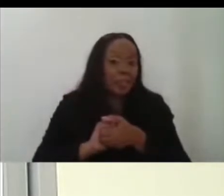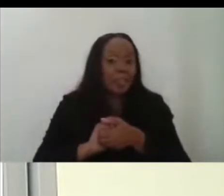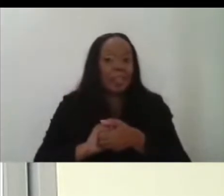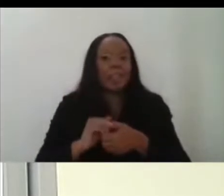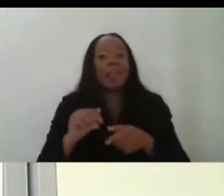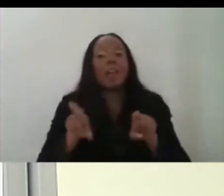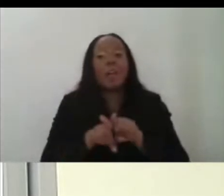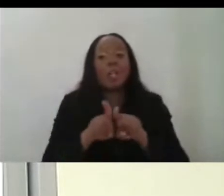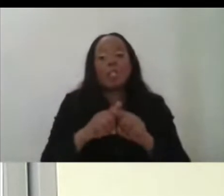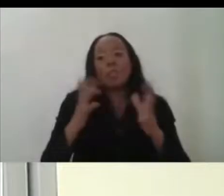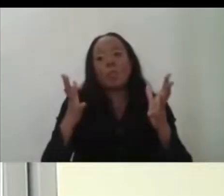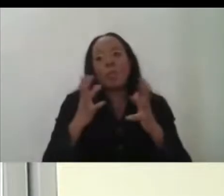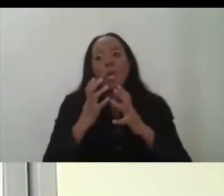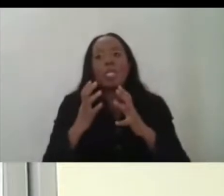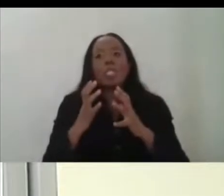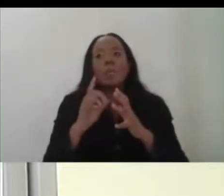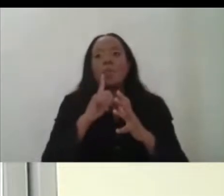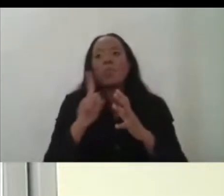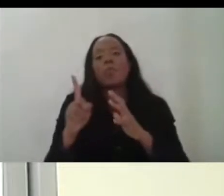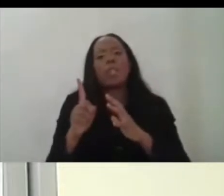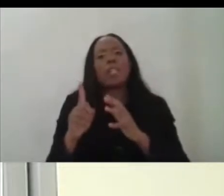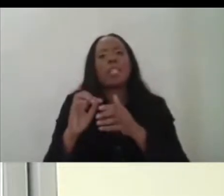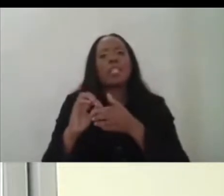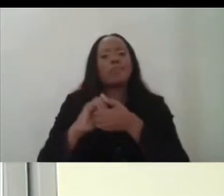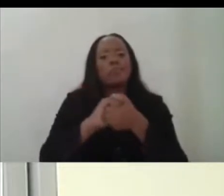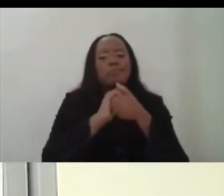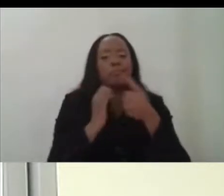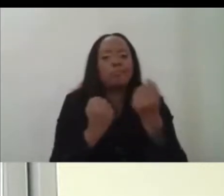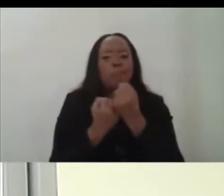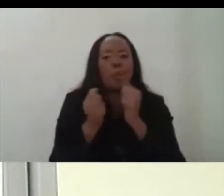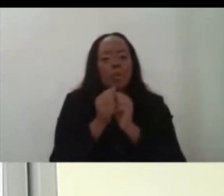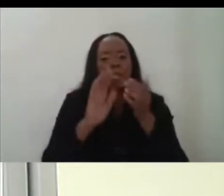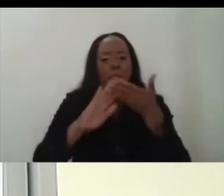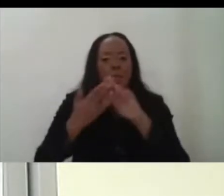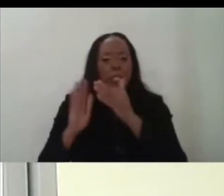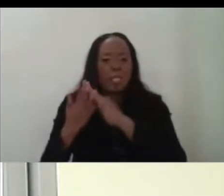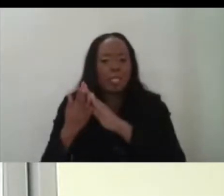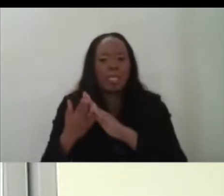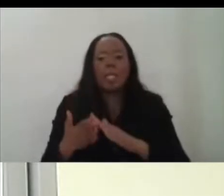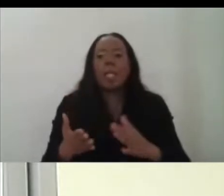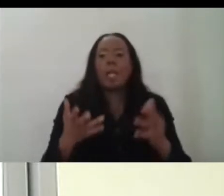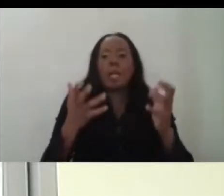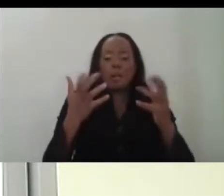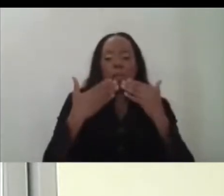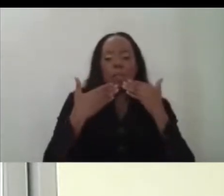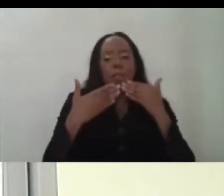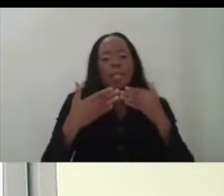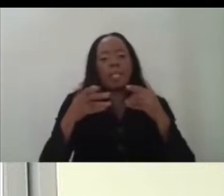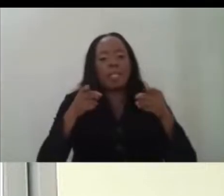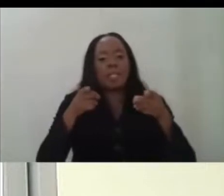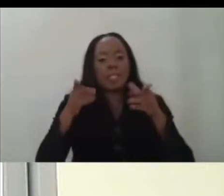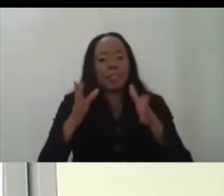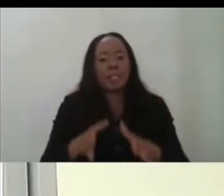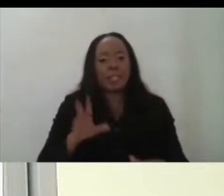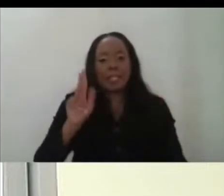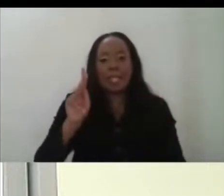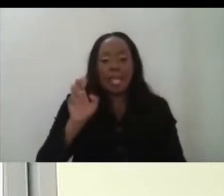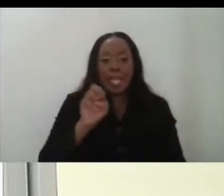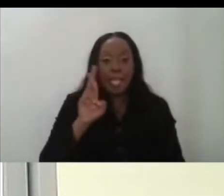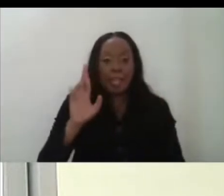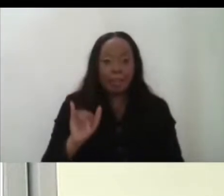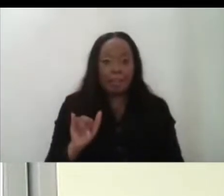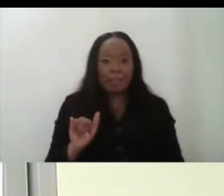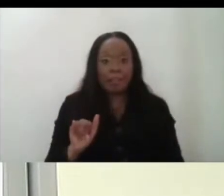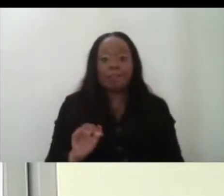community. And I want to commend Director Hines for having the vision and realizing that DEM must